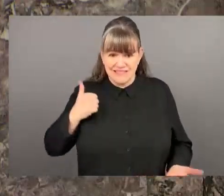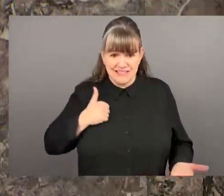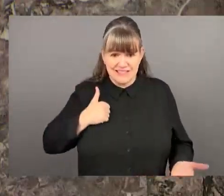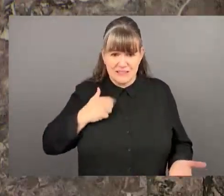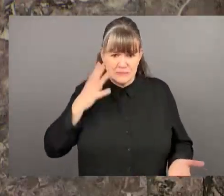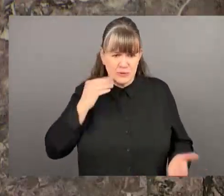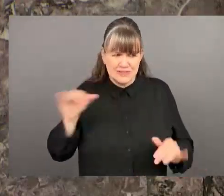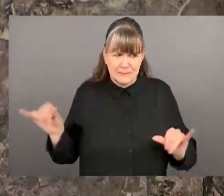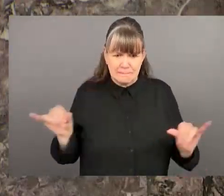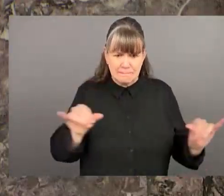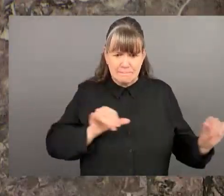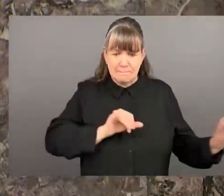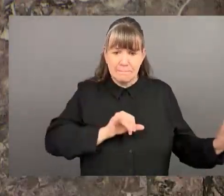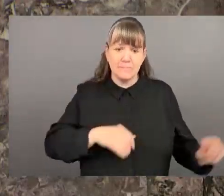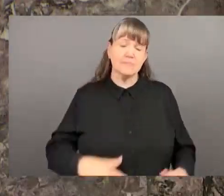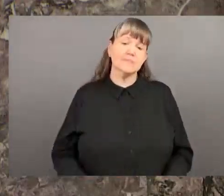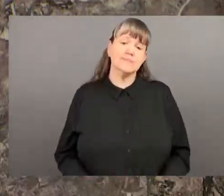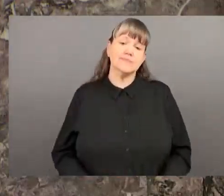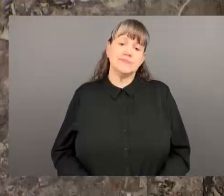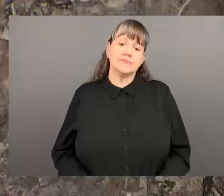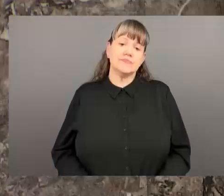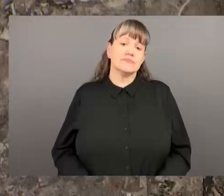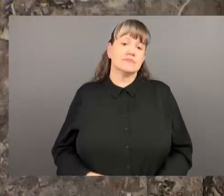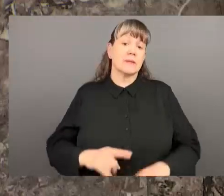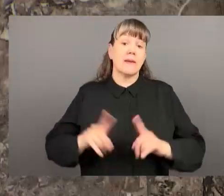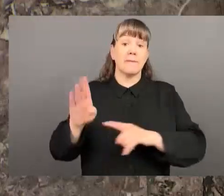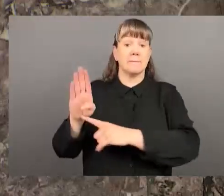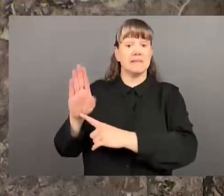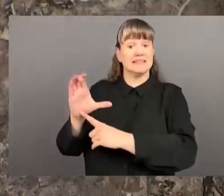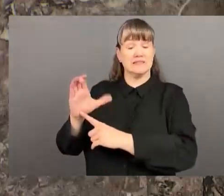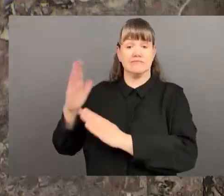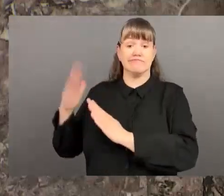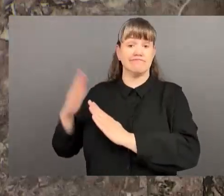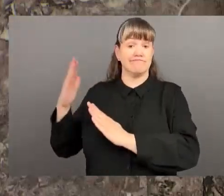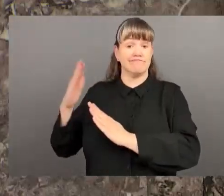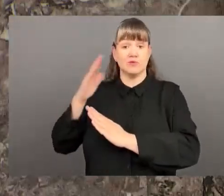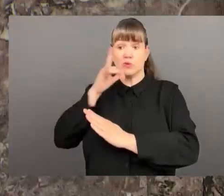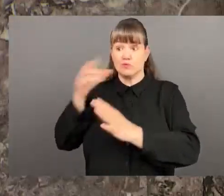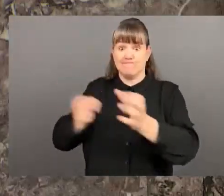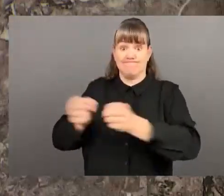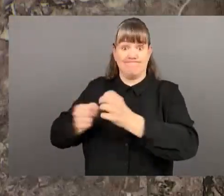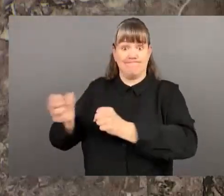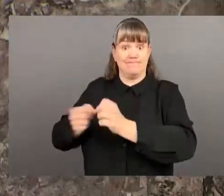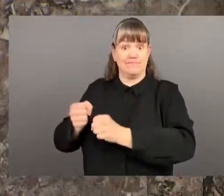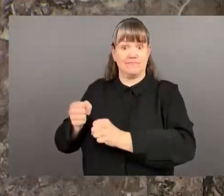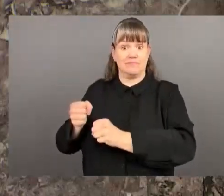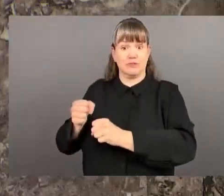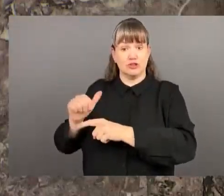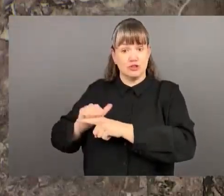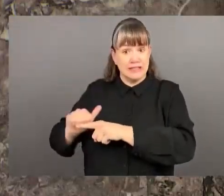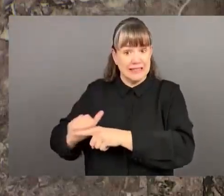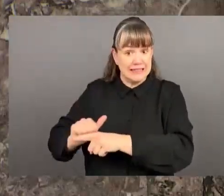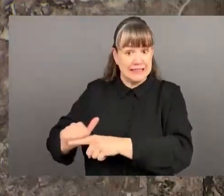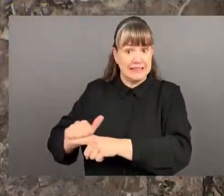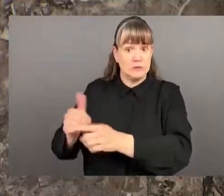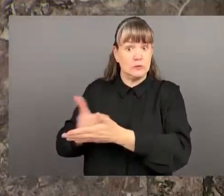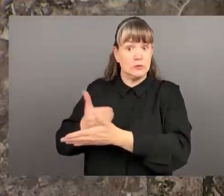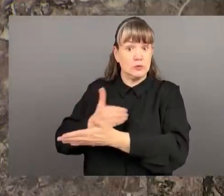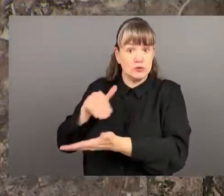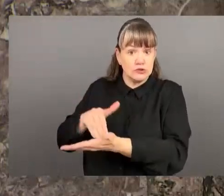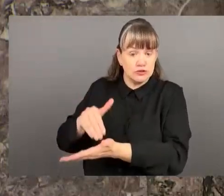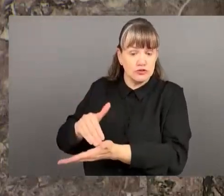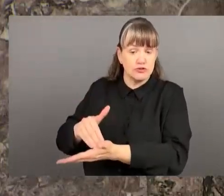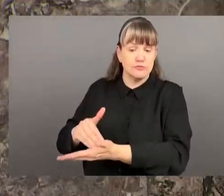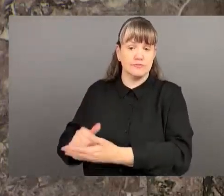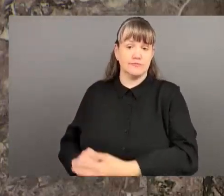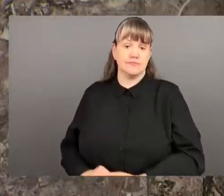way in terms of attracting physicians, bringing in new physicians from other jurisdictions. Mr. Speaker, we continue to lead the